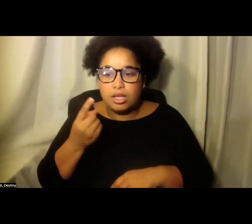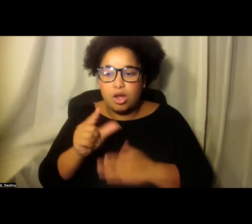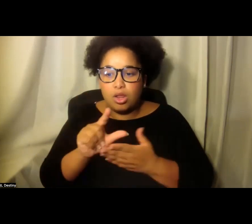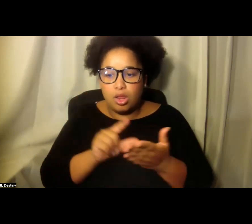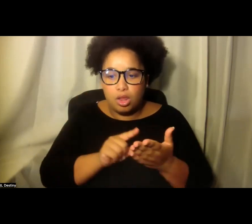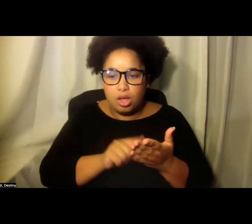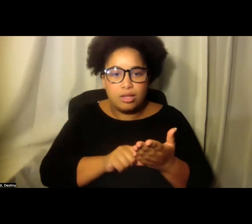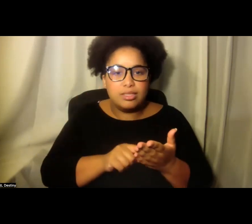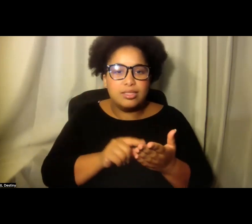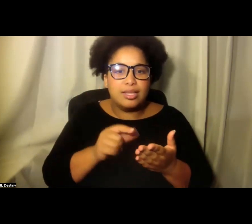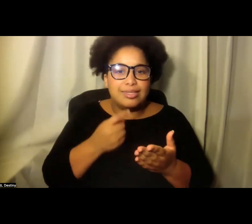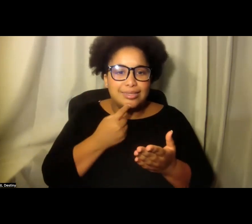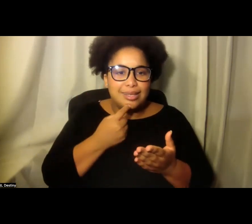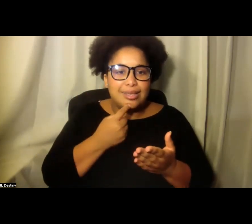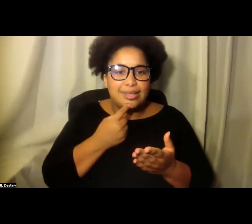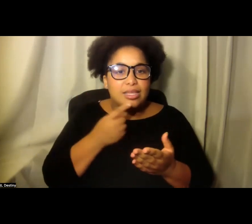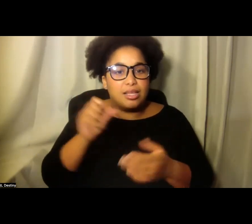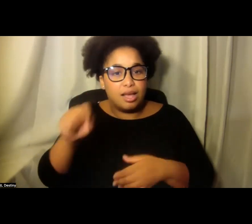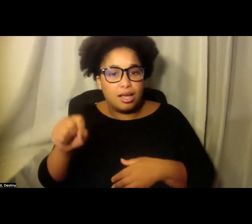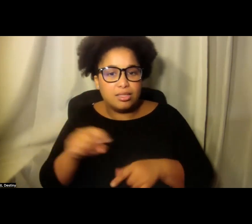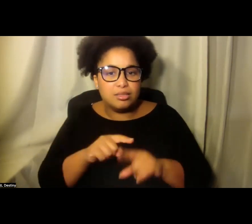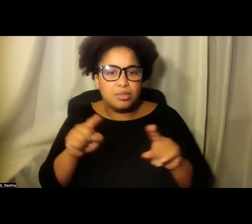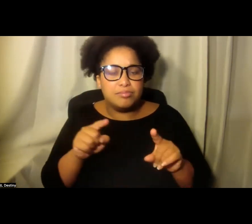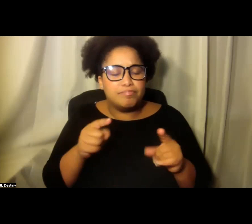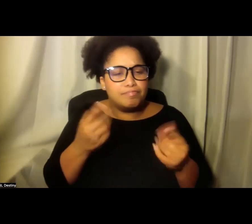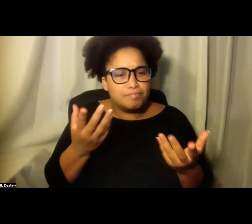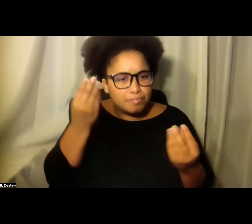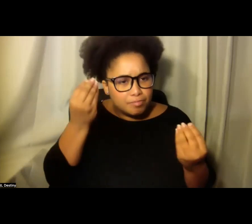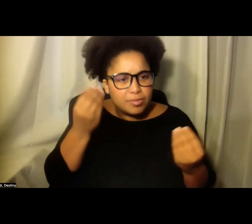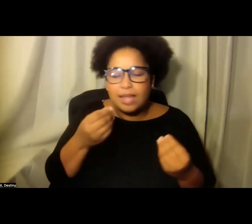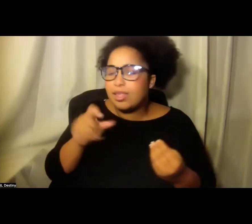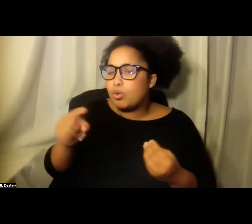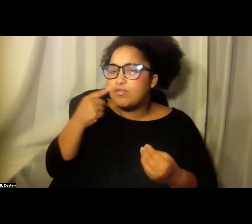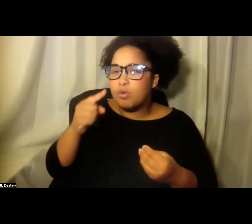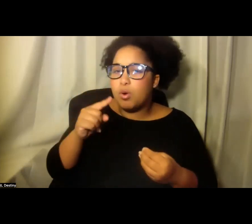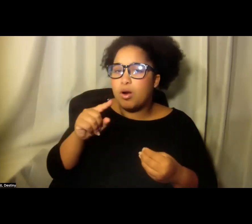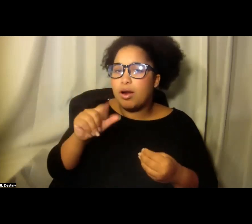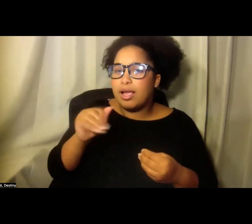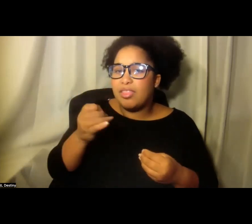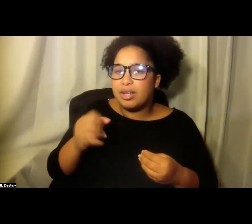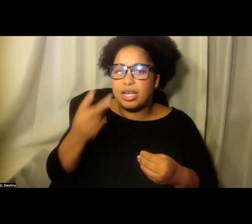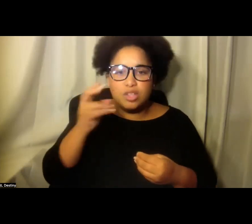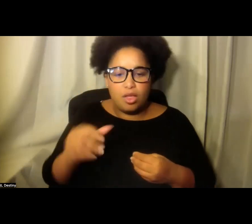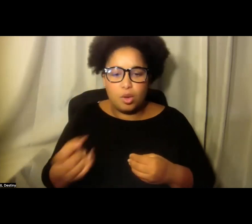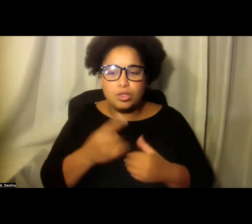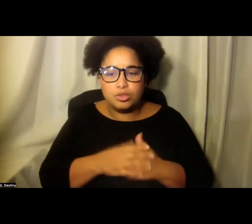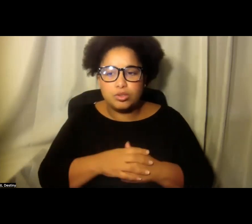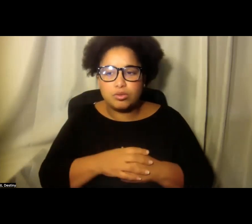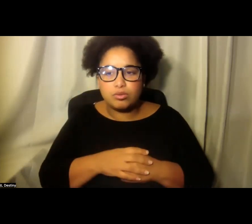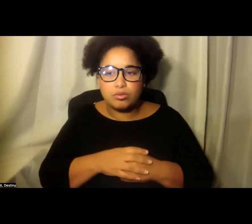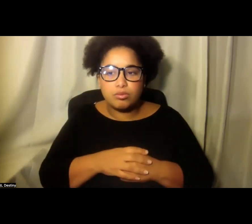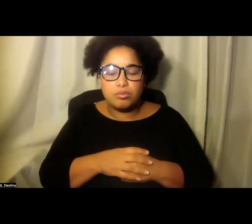Actually, a question for Anthony, if Anthony can take that one. Yeah, I did see that. So